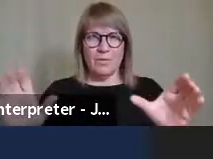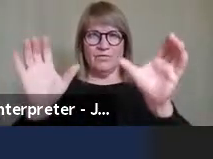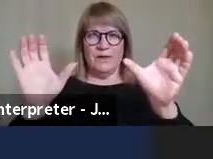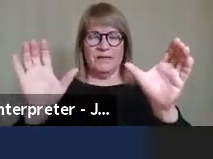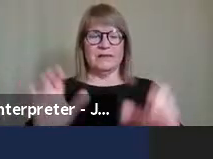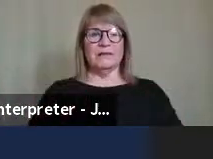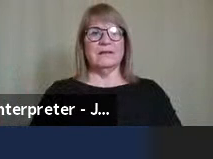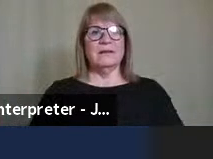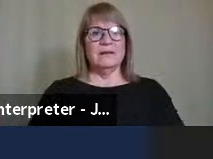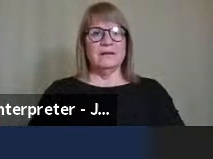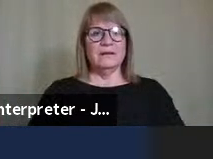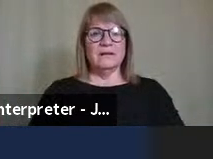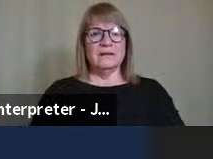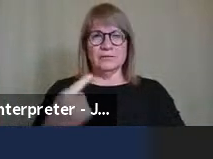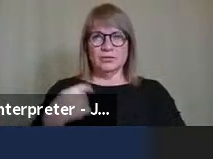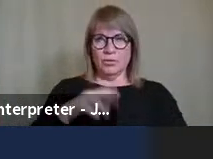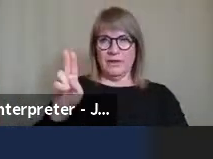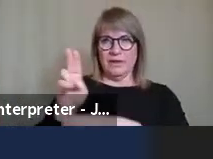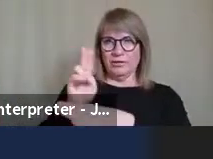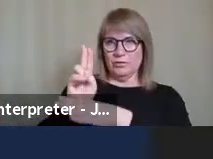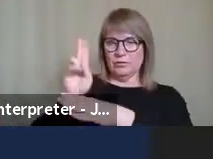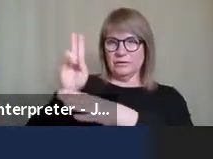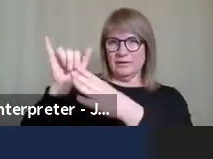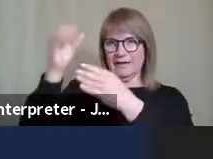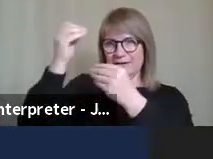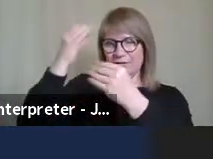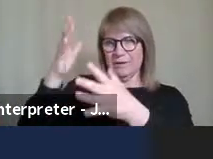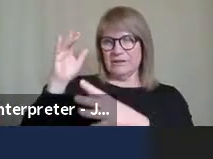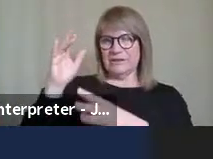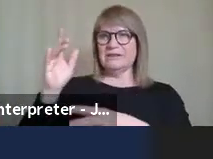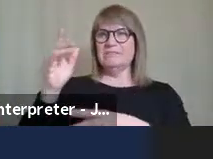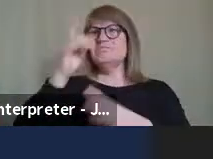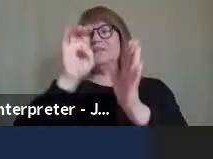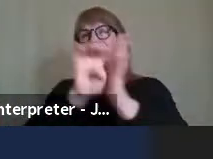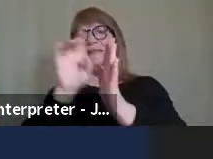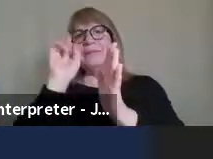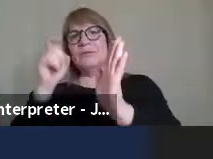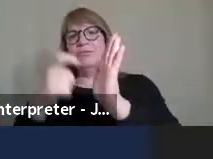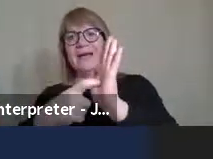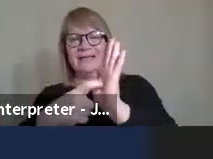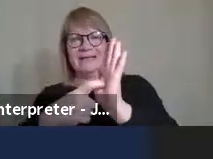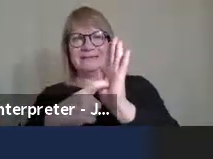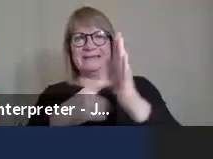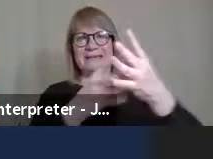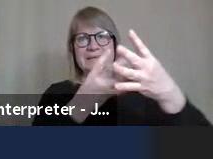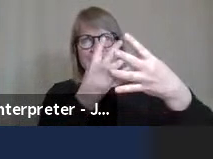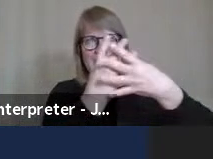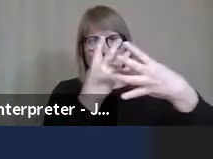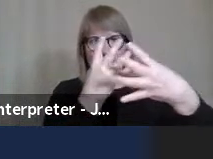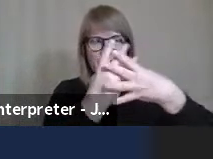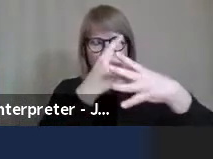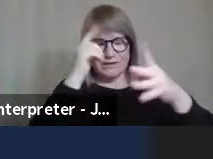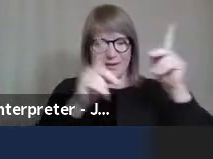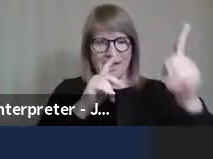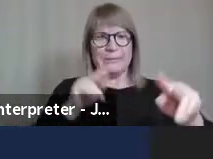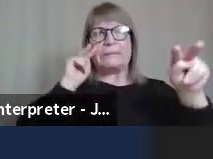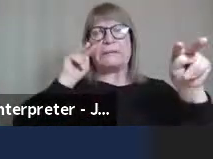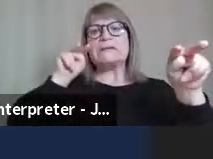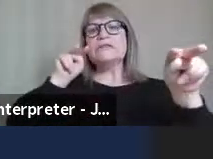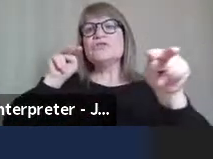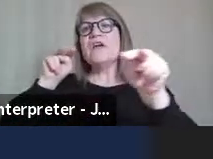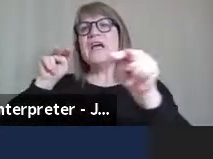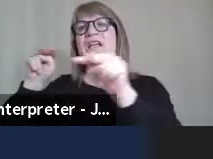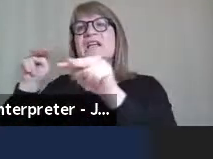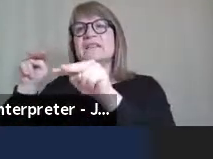some of those insights you know such as the recognition of incarceration and surveillance um and uh